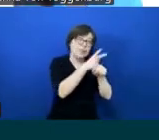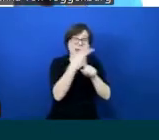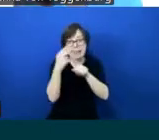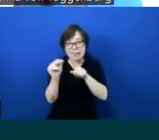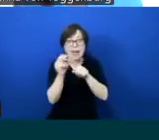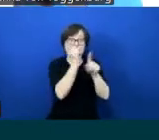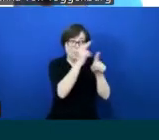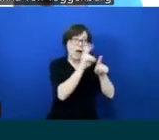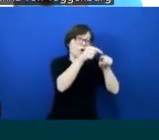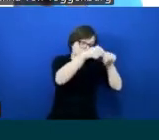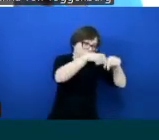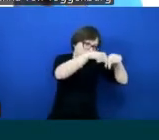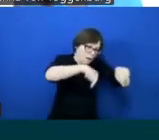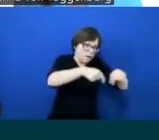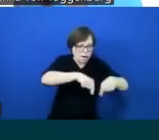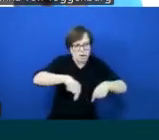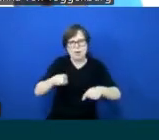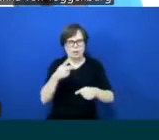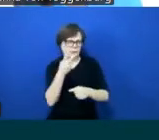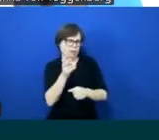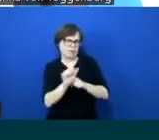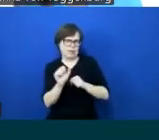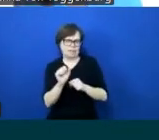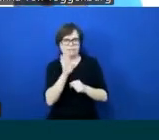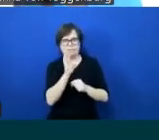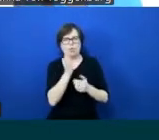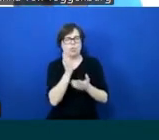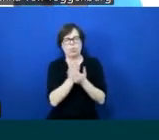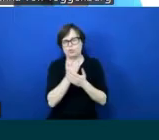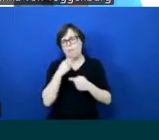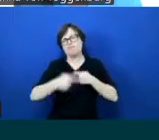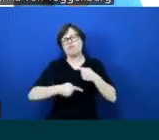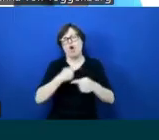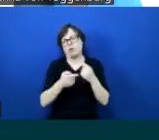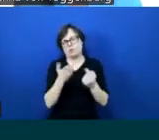parties, interested parties from the municipality and the population.